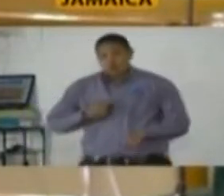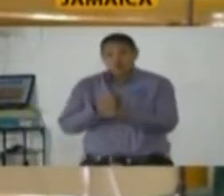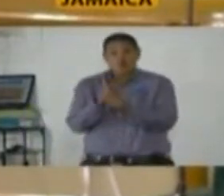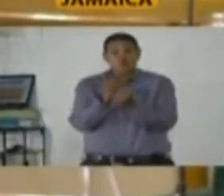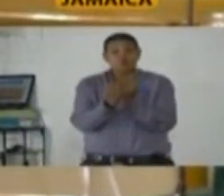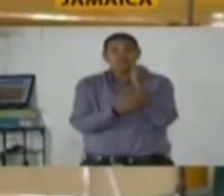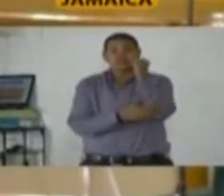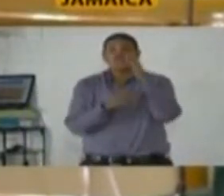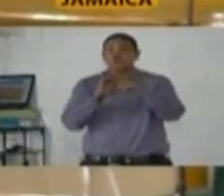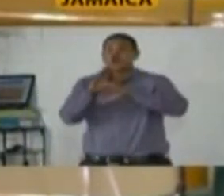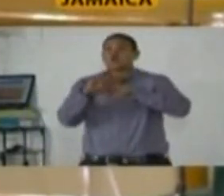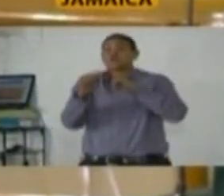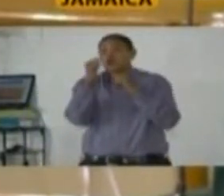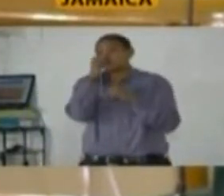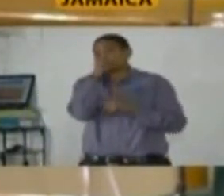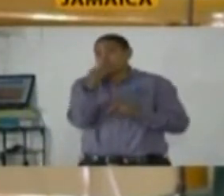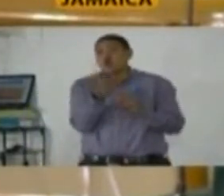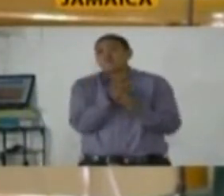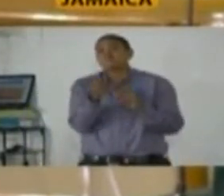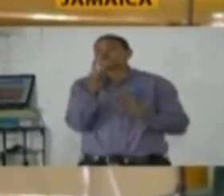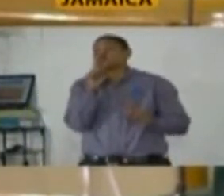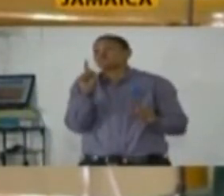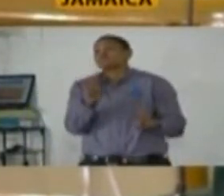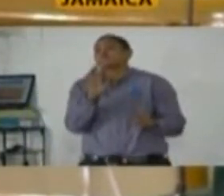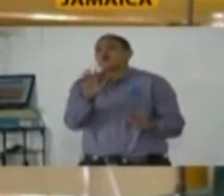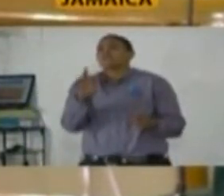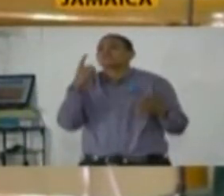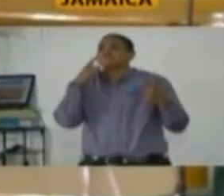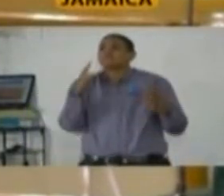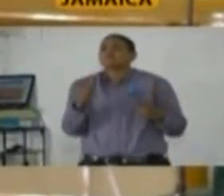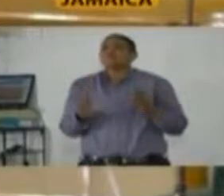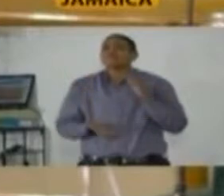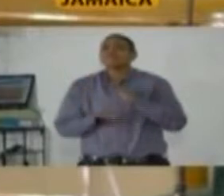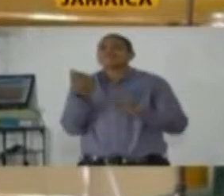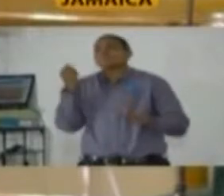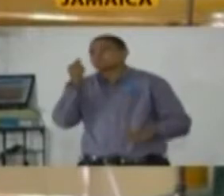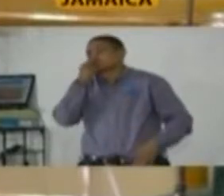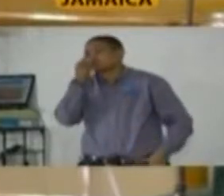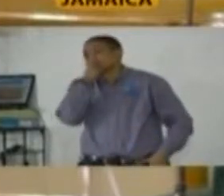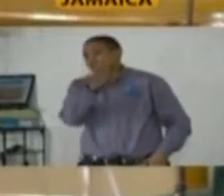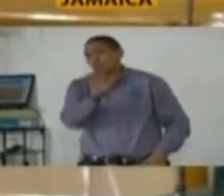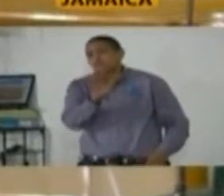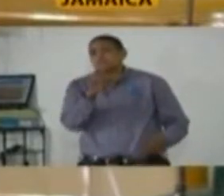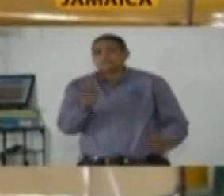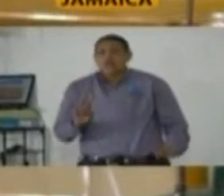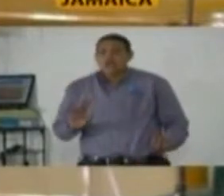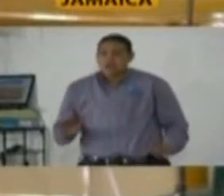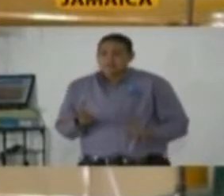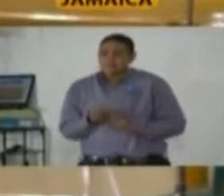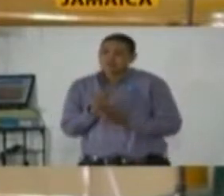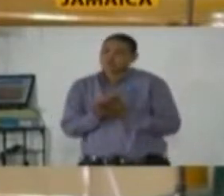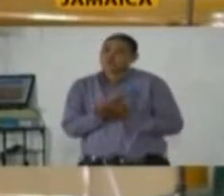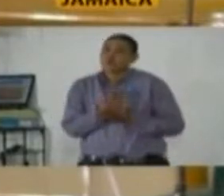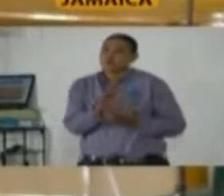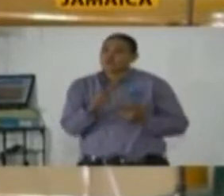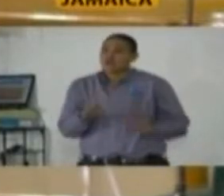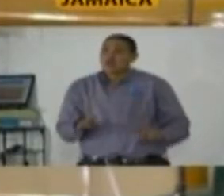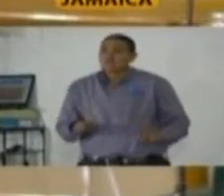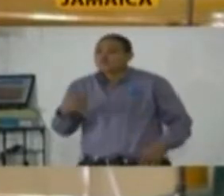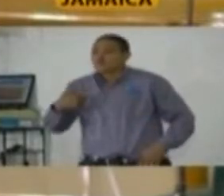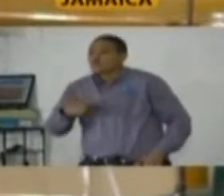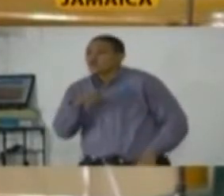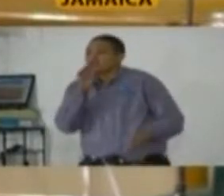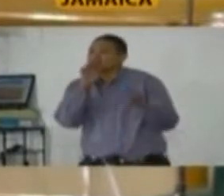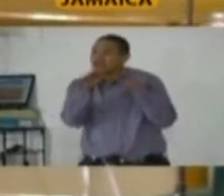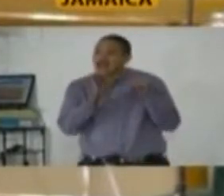Abuse in response to the increased use and confiscation of drugs since the full resumption of school. We highlight